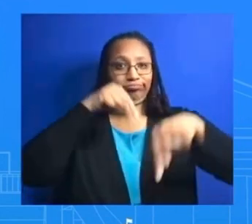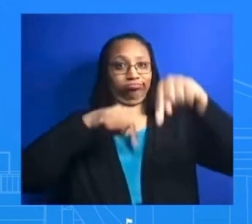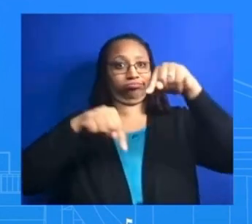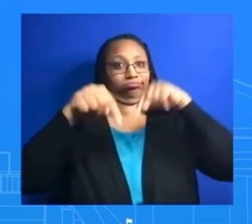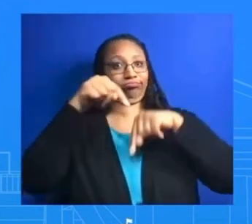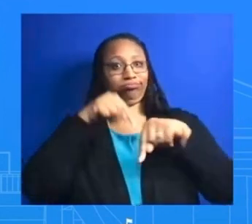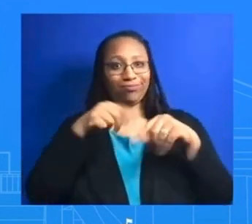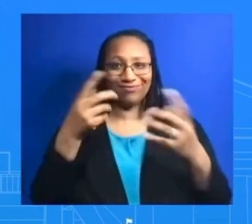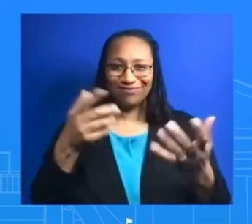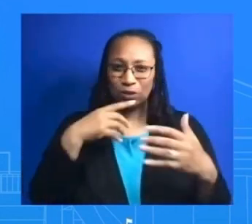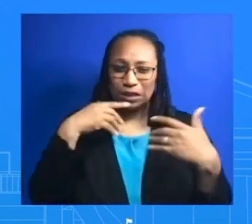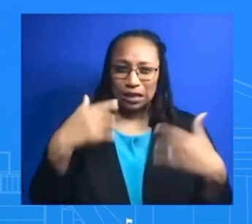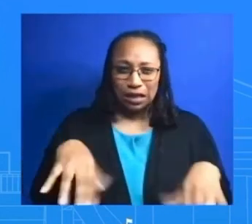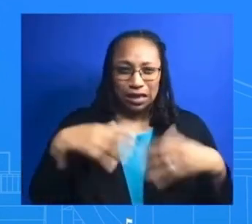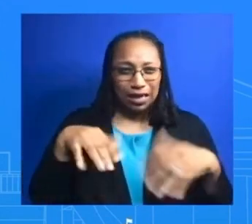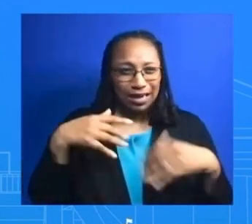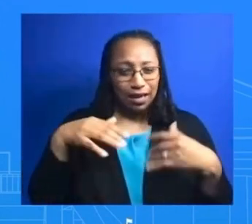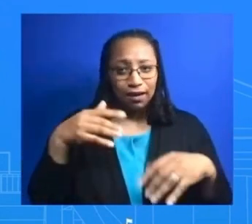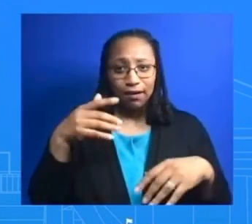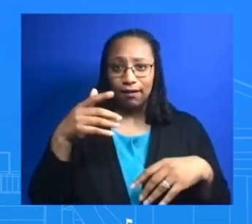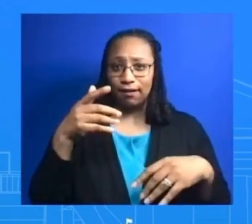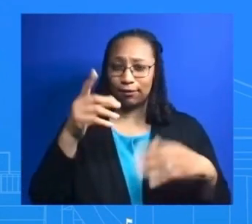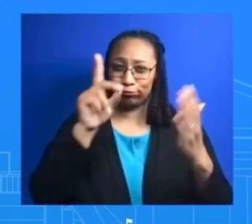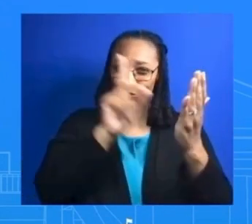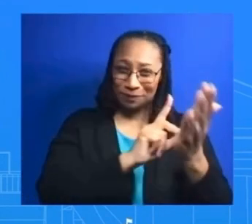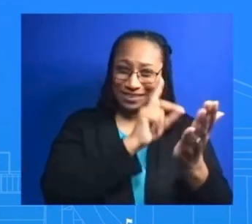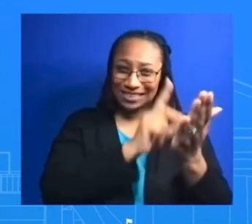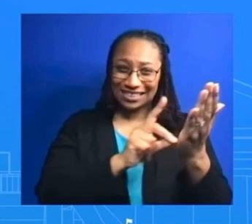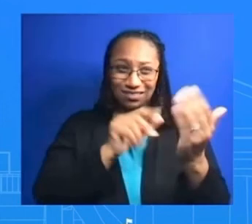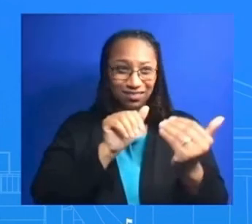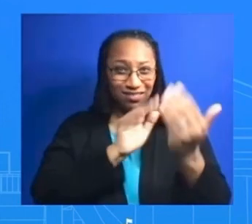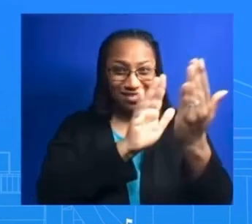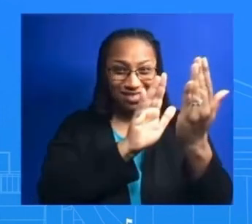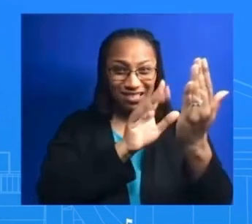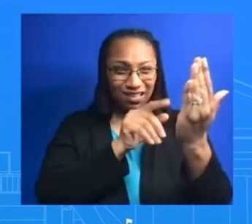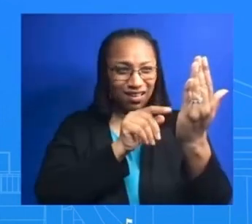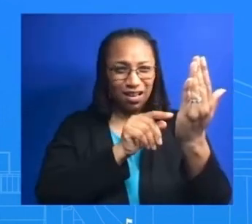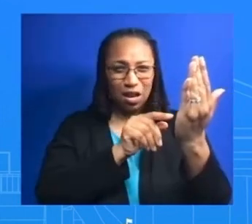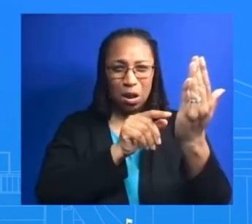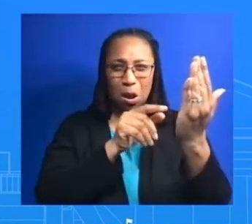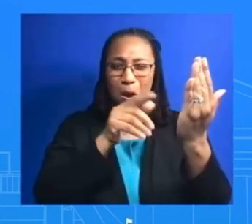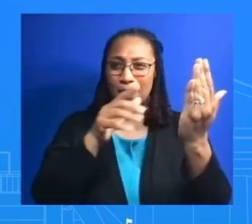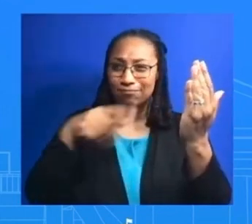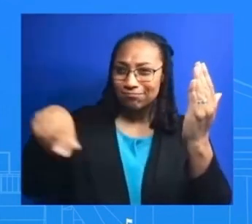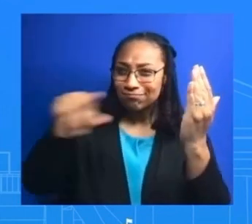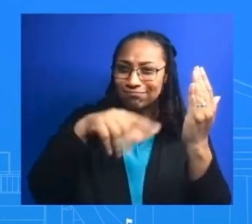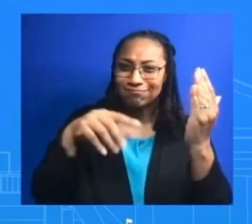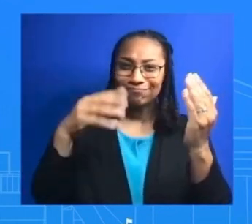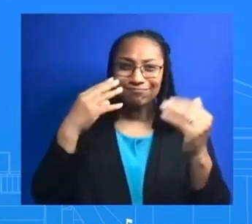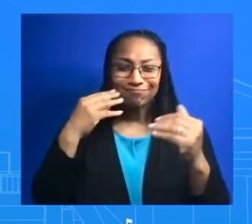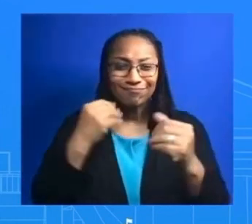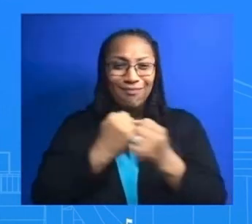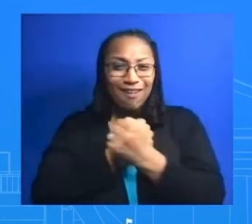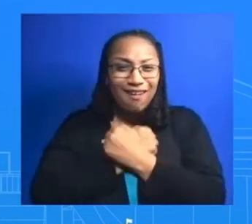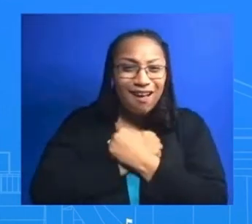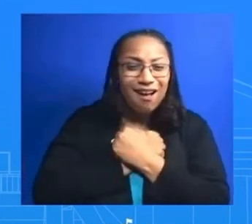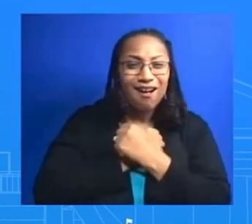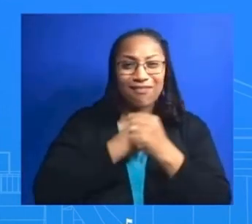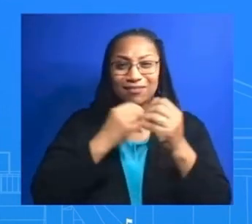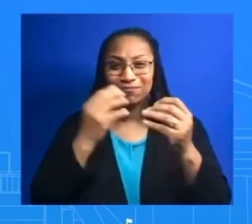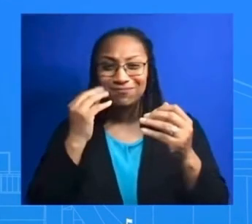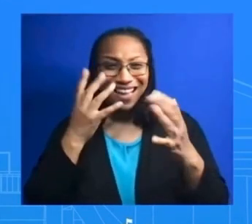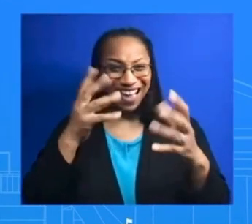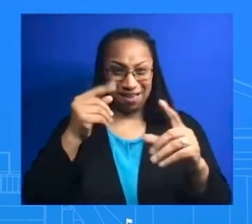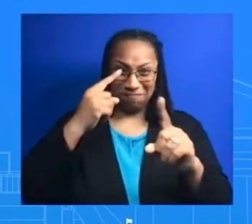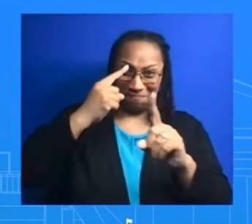they love. And it's even more disappointing as we close out Pride Month today. It chips away at a long-standing laws